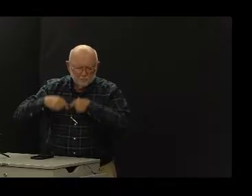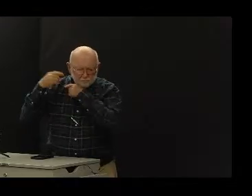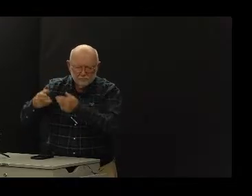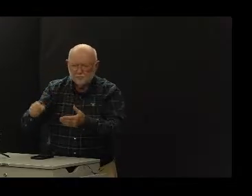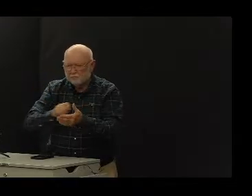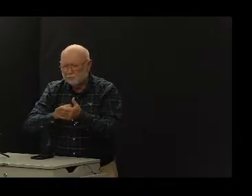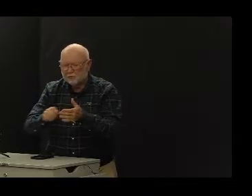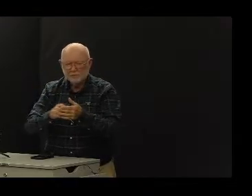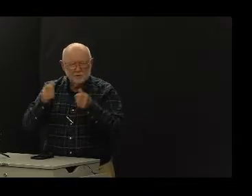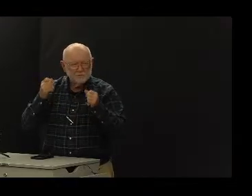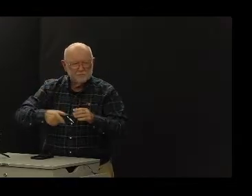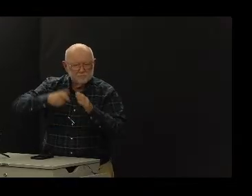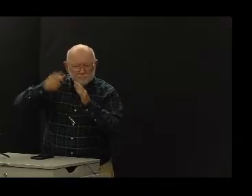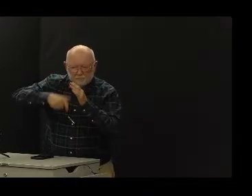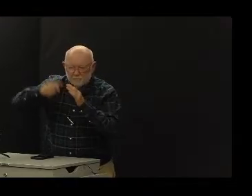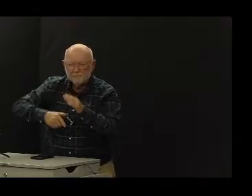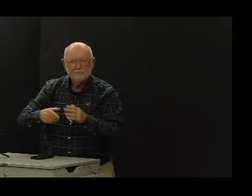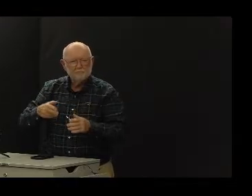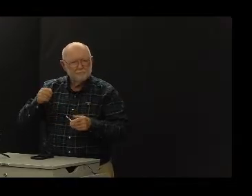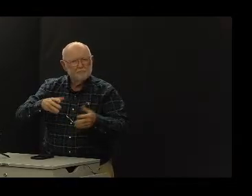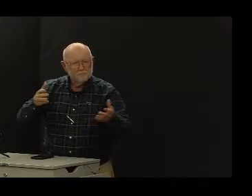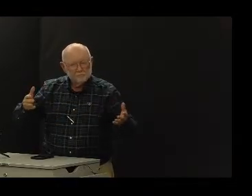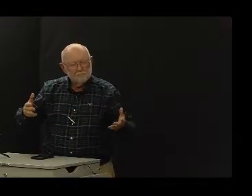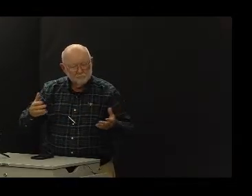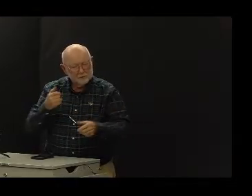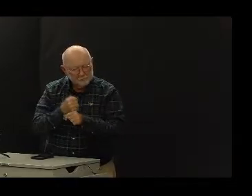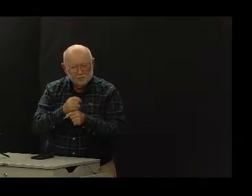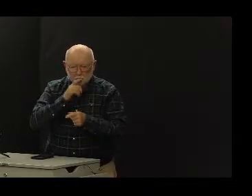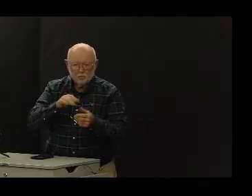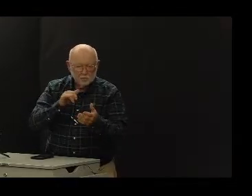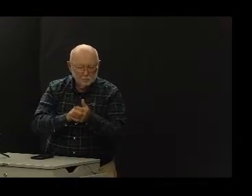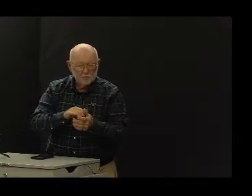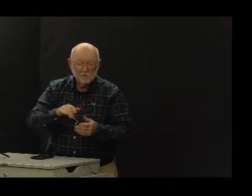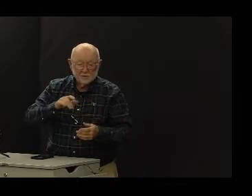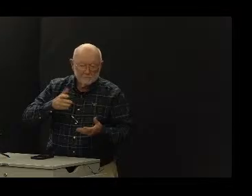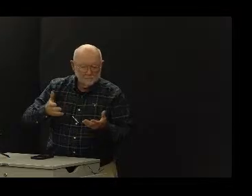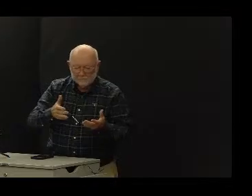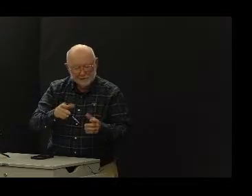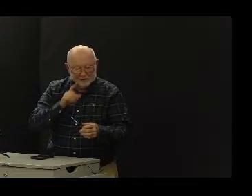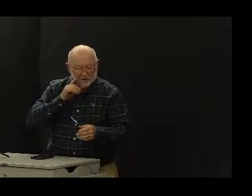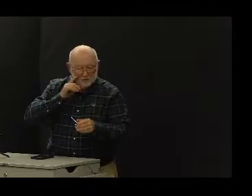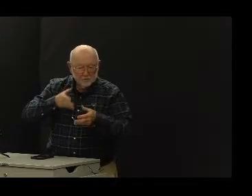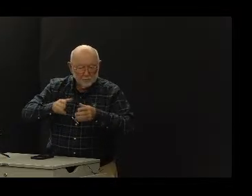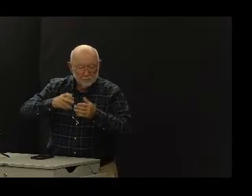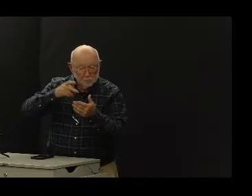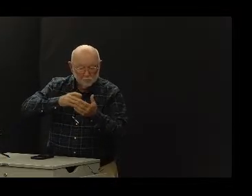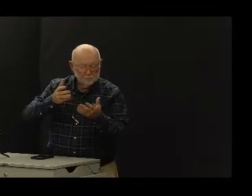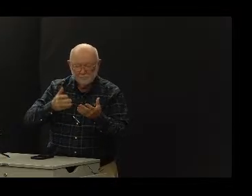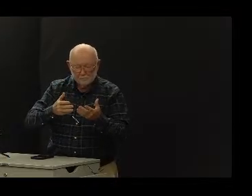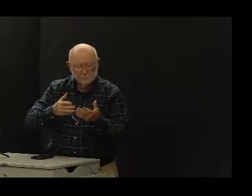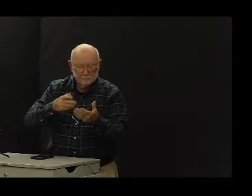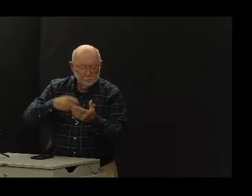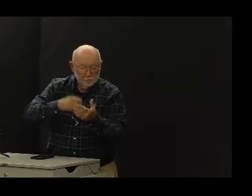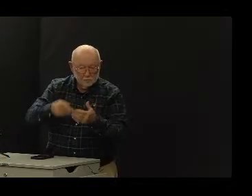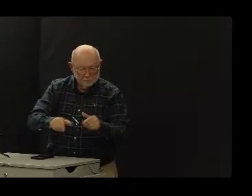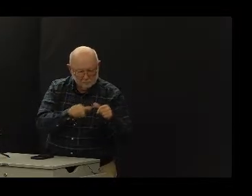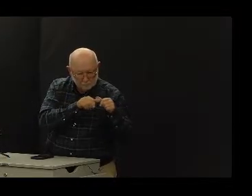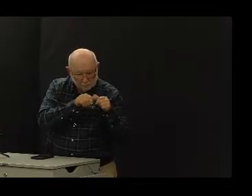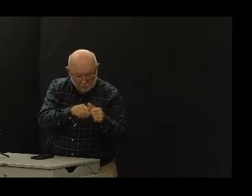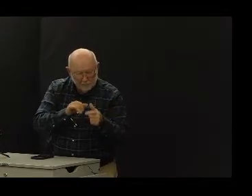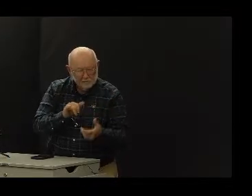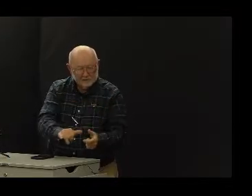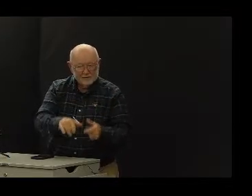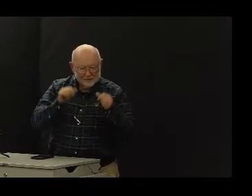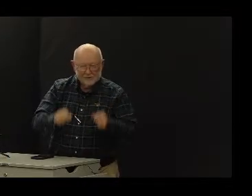with this program for a long time, writing various articles and making sure that the deaf